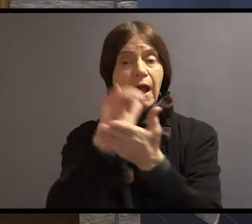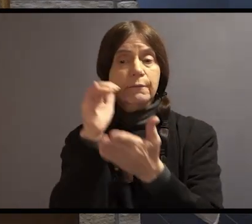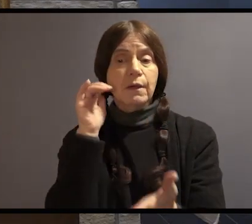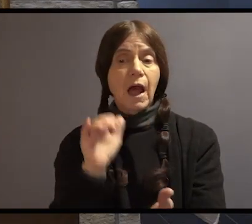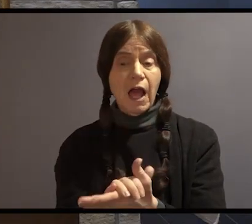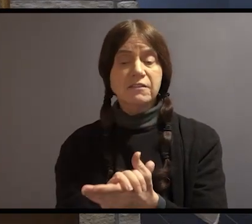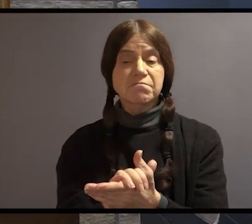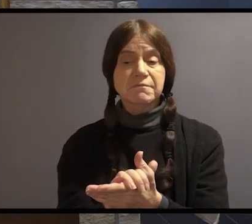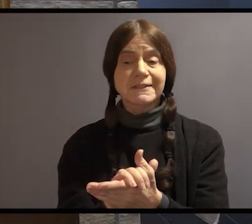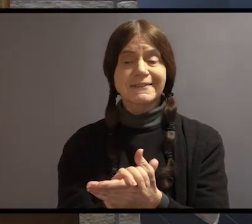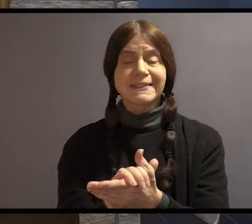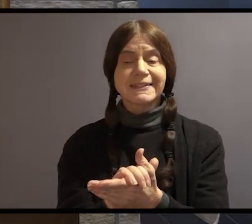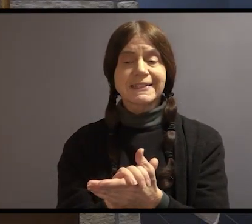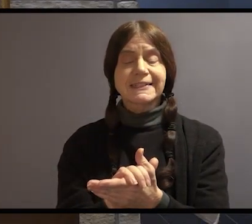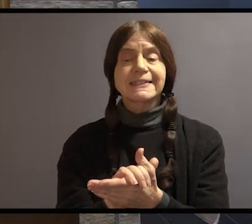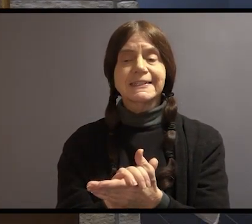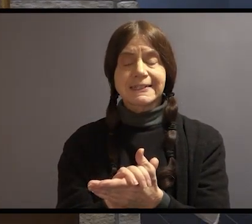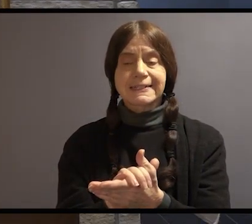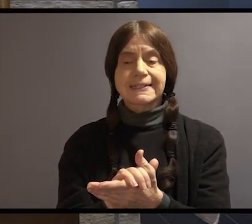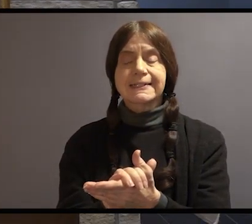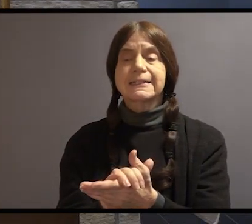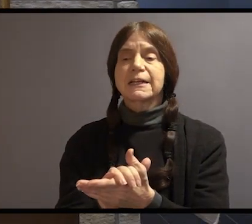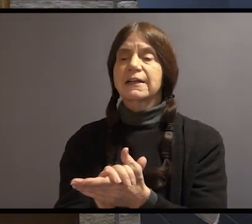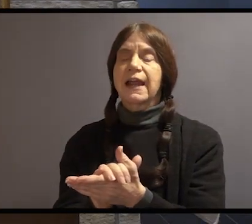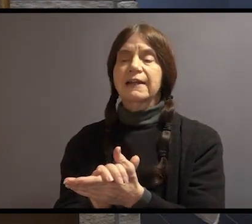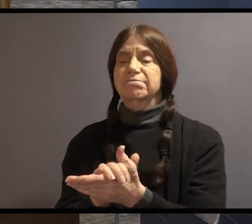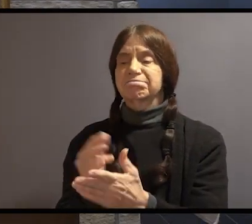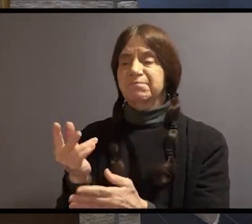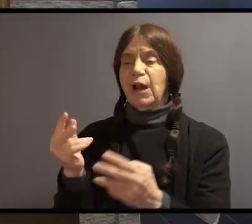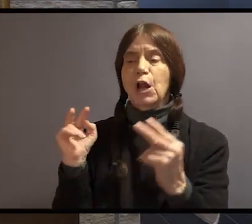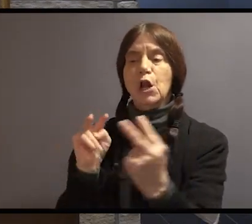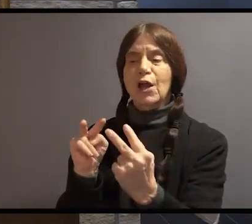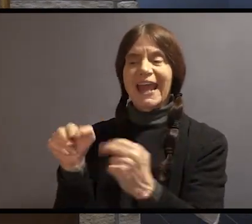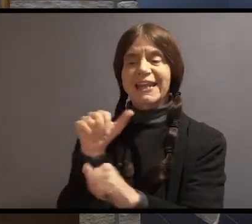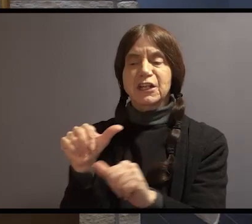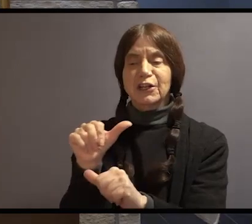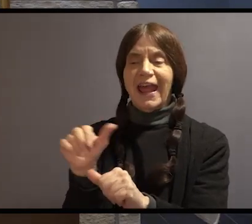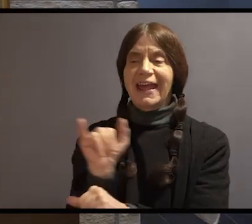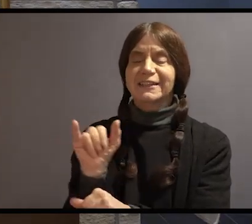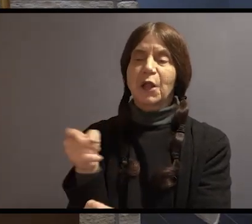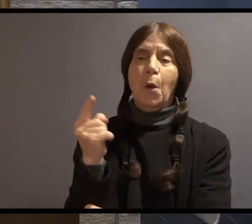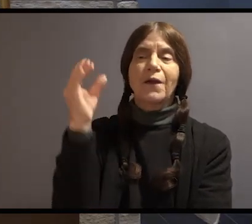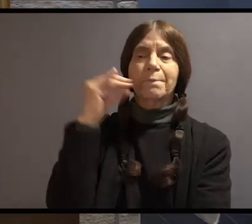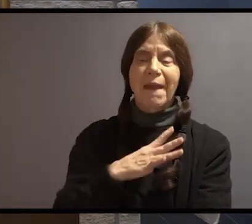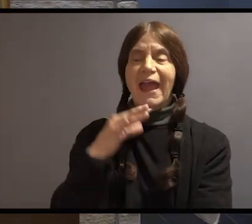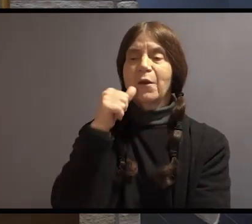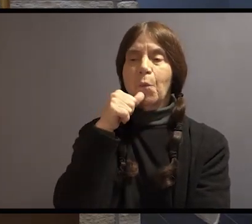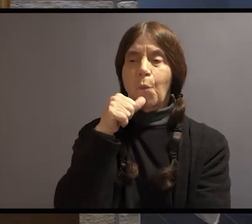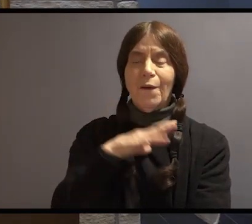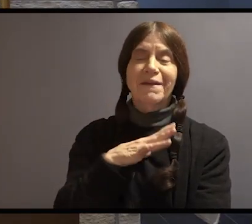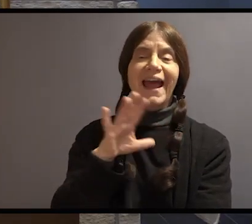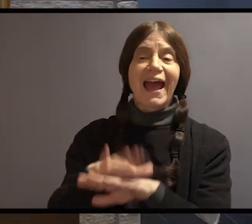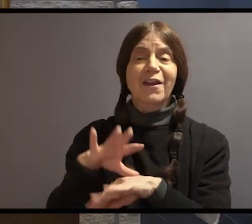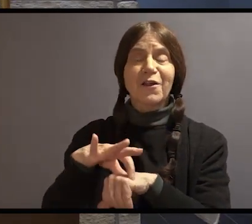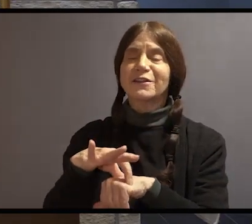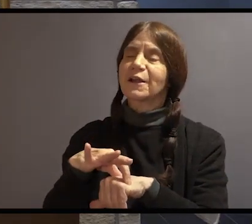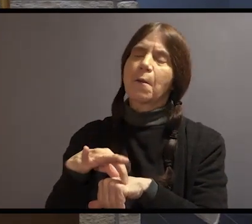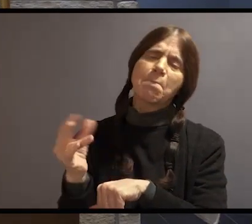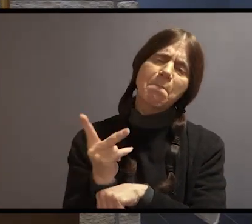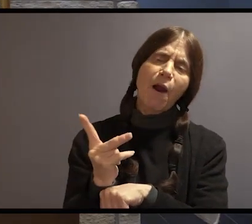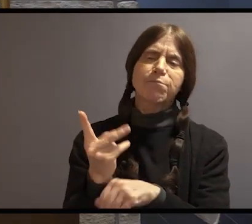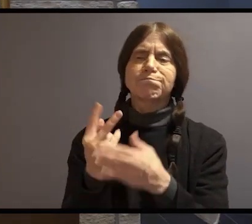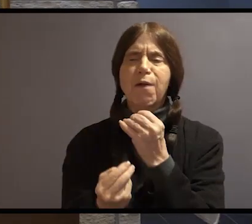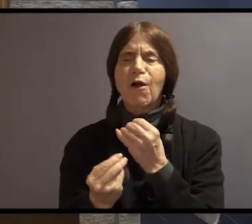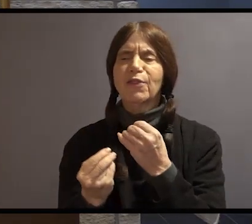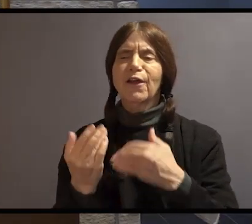their spouse as the best and only man or woman on earth, how happy both of them are. How happy they